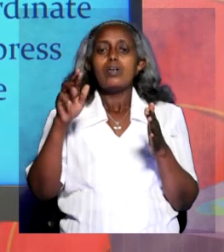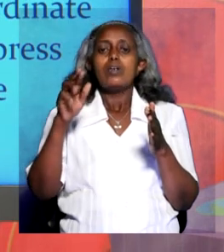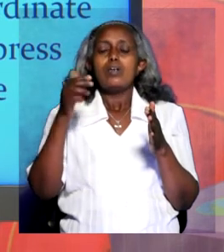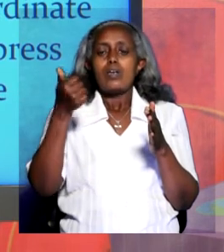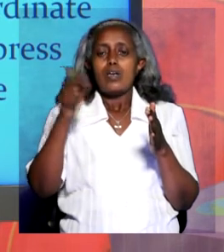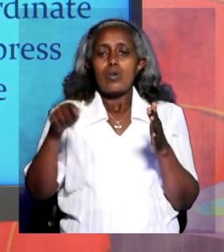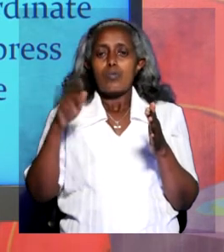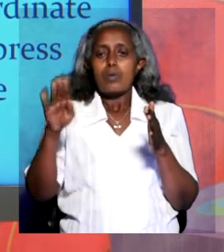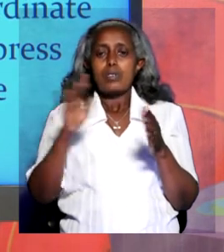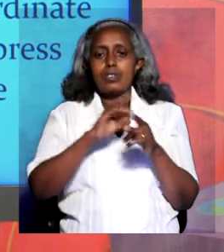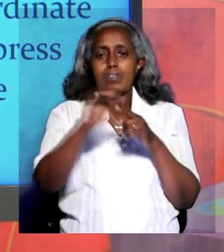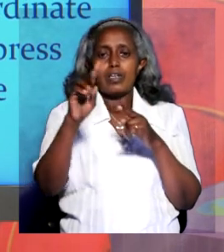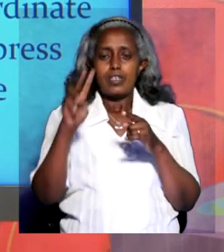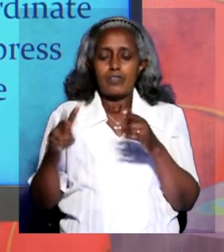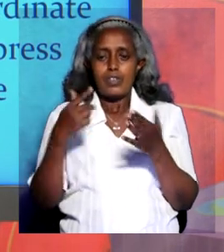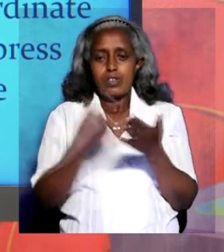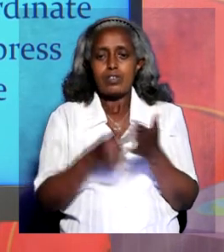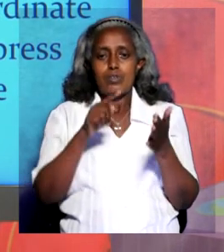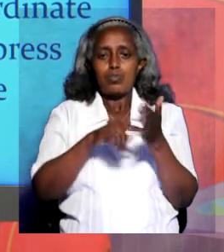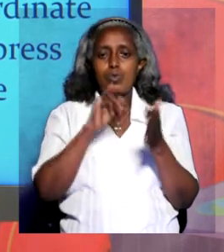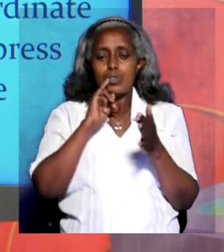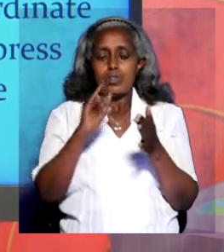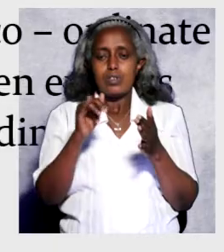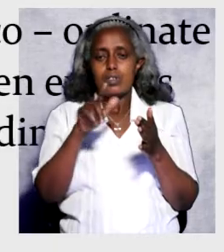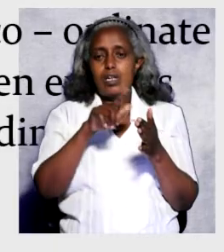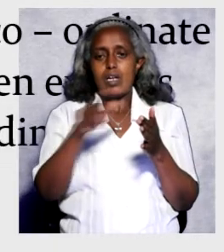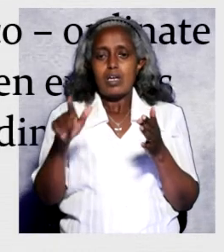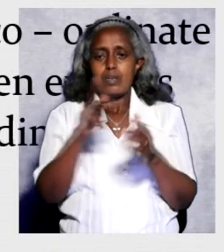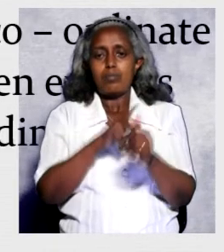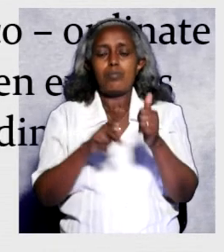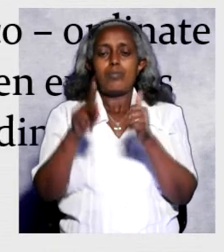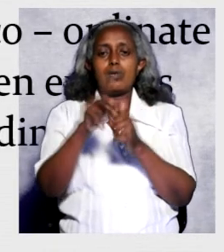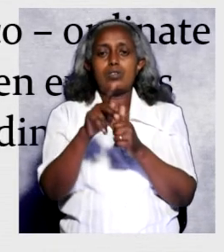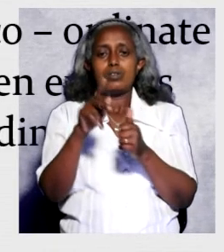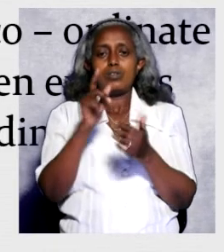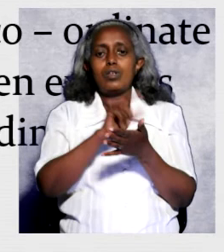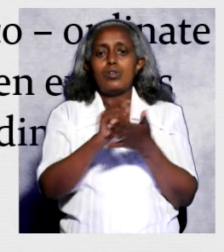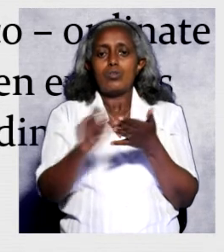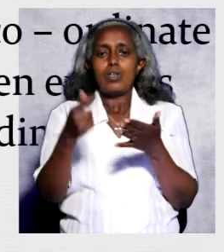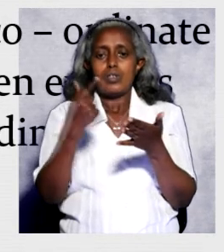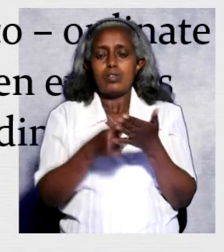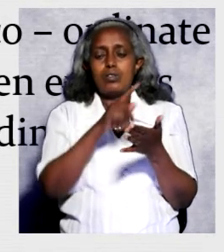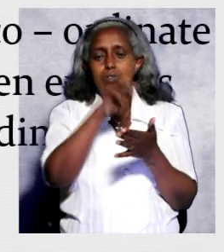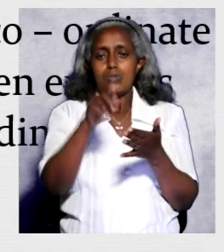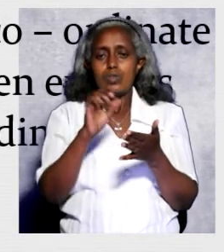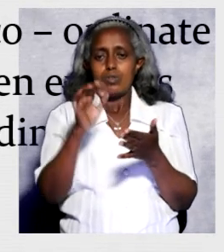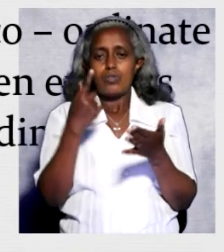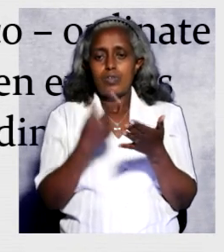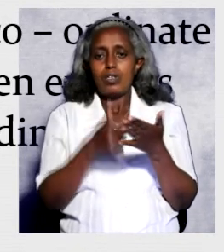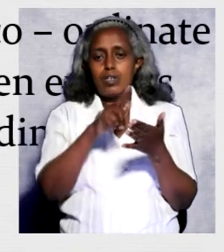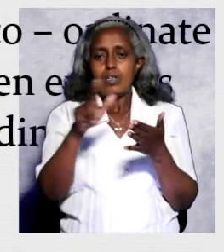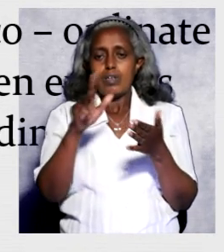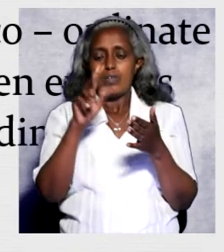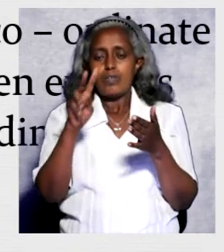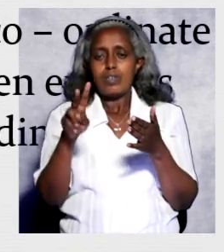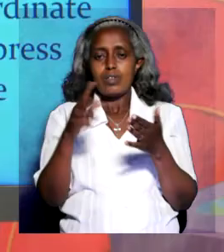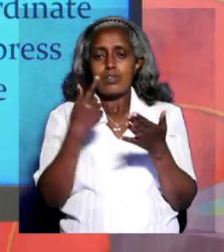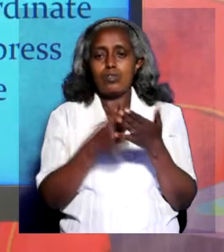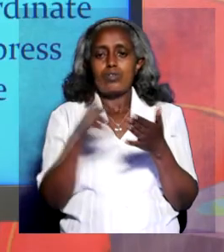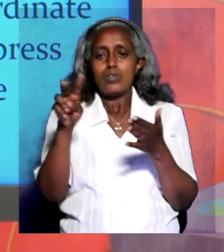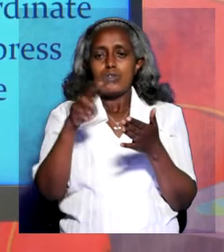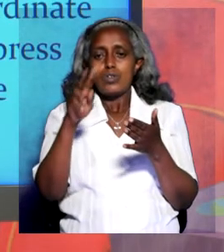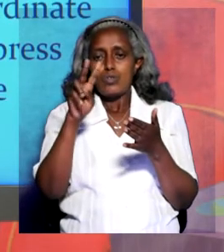vector. So, and this point is the point that the line passes. So to write equation of a line in vector form, you need two